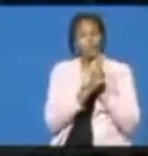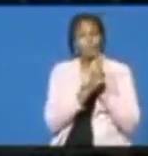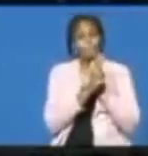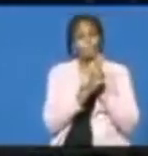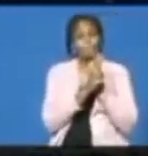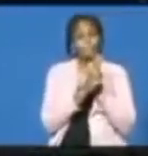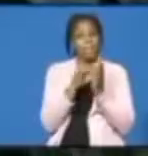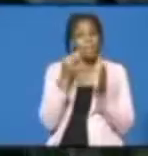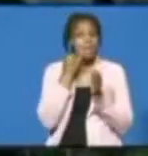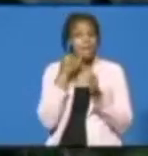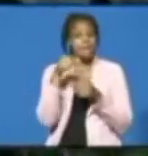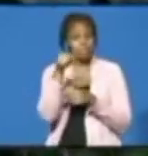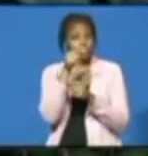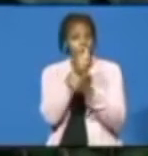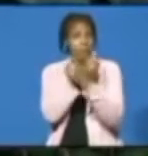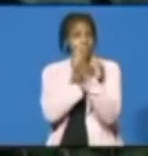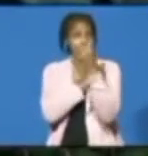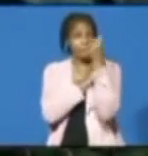If you love me,